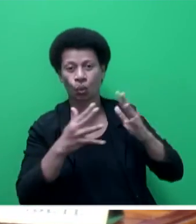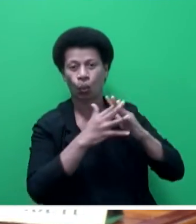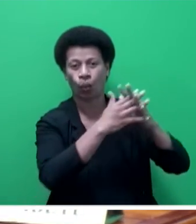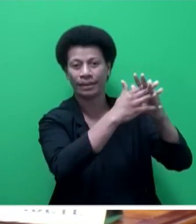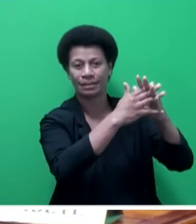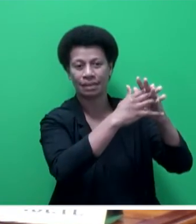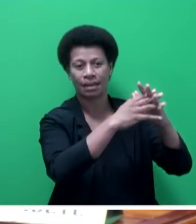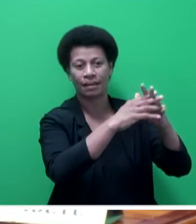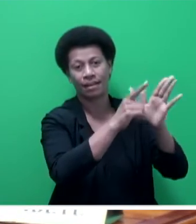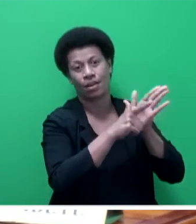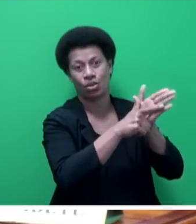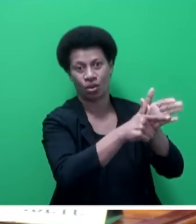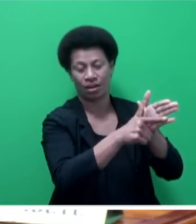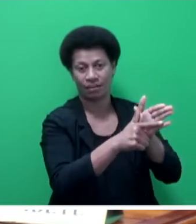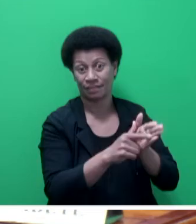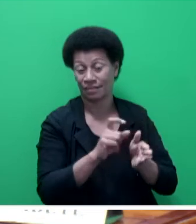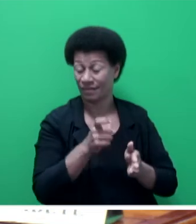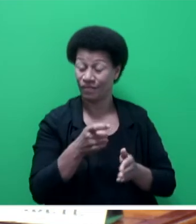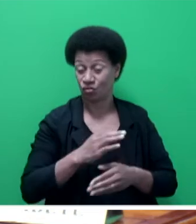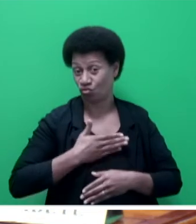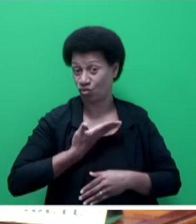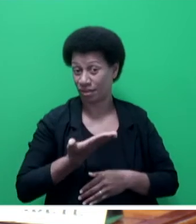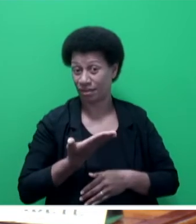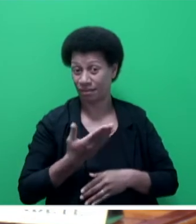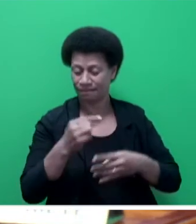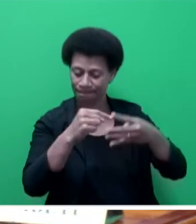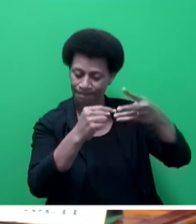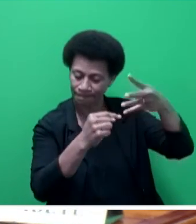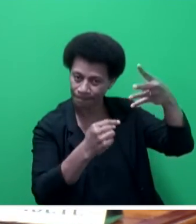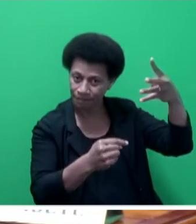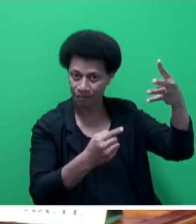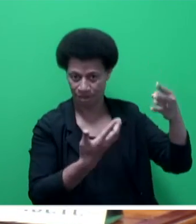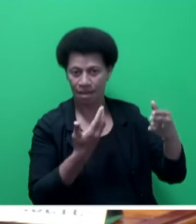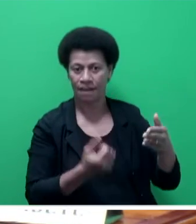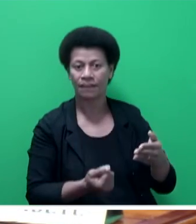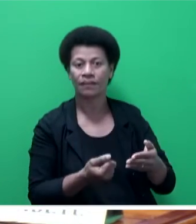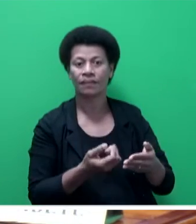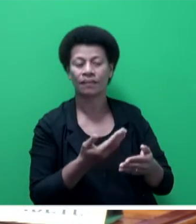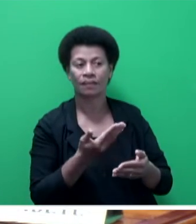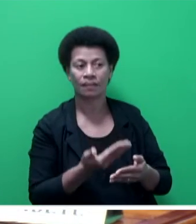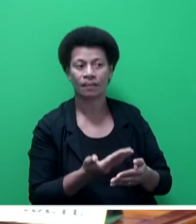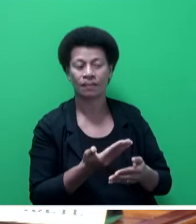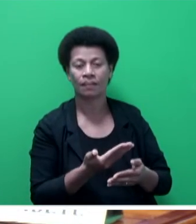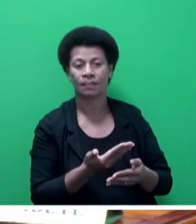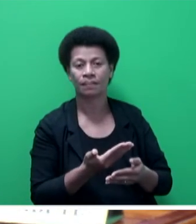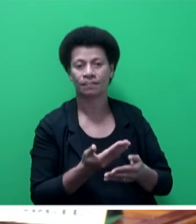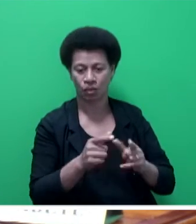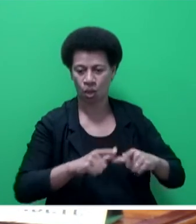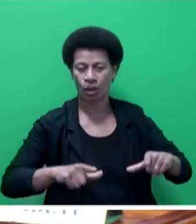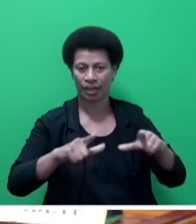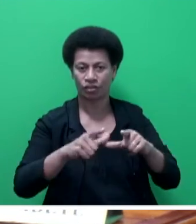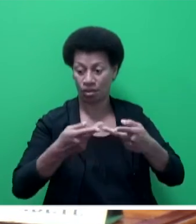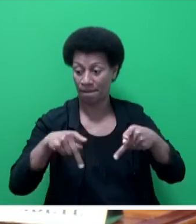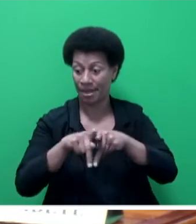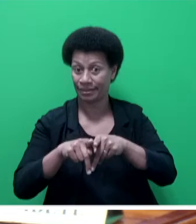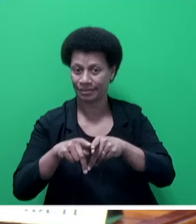If you are interested in the details, I have the locations that have already